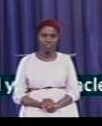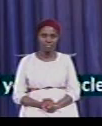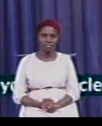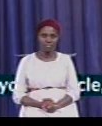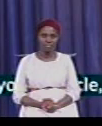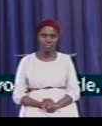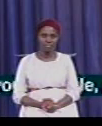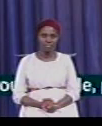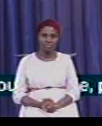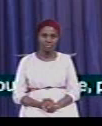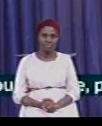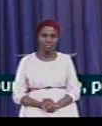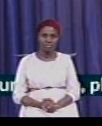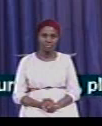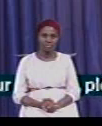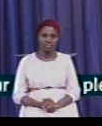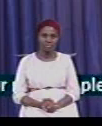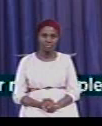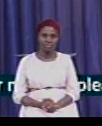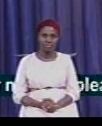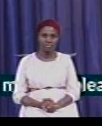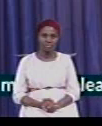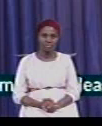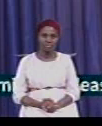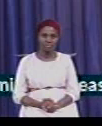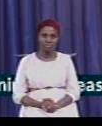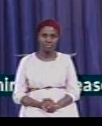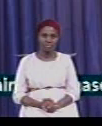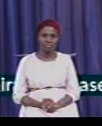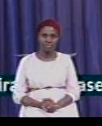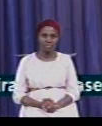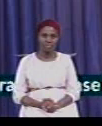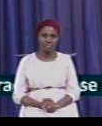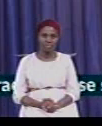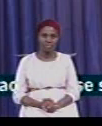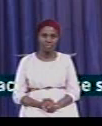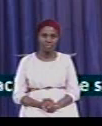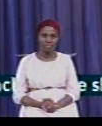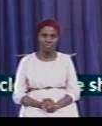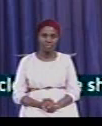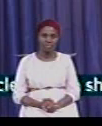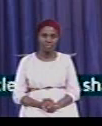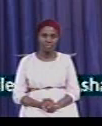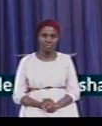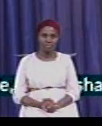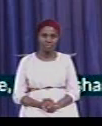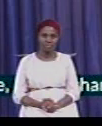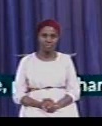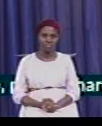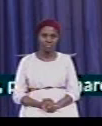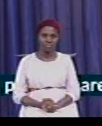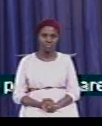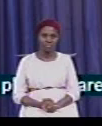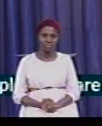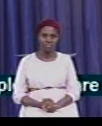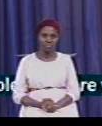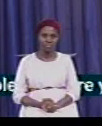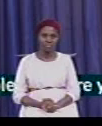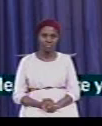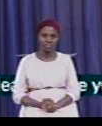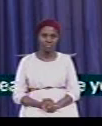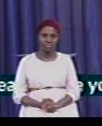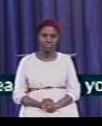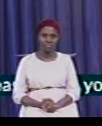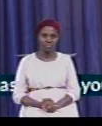enka me do osando no na wachichire me yure ne de mabri metu me jina ha mu na me be ni na na me bompai na nyame